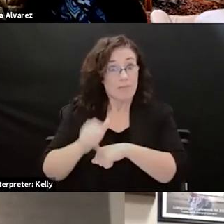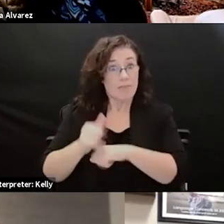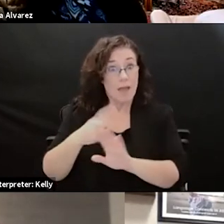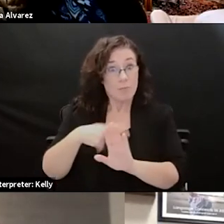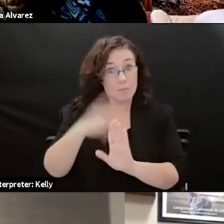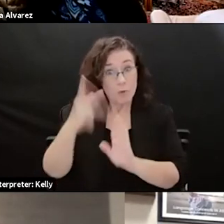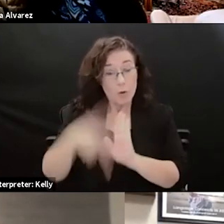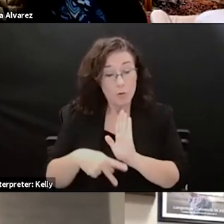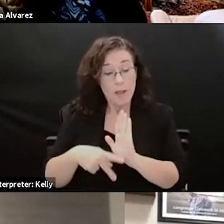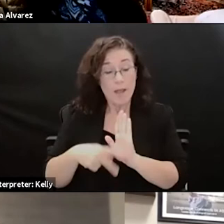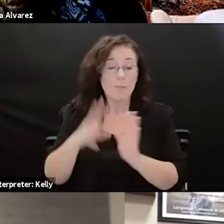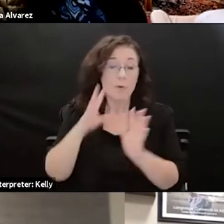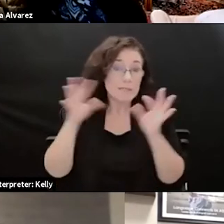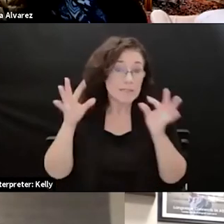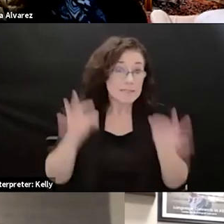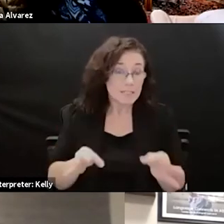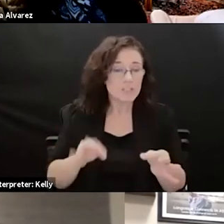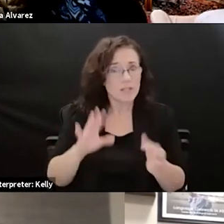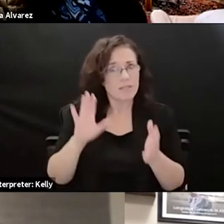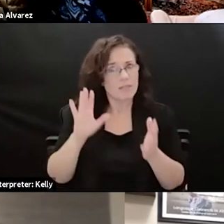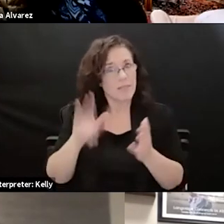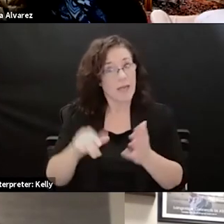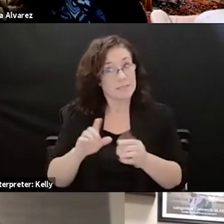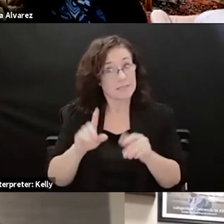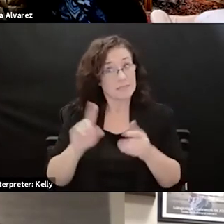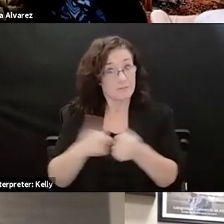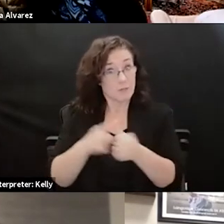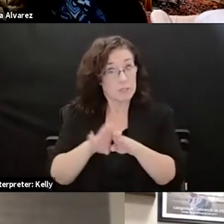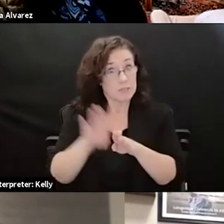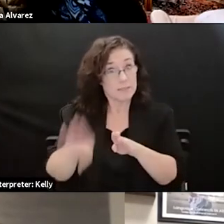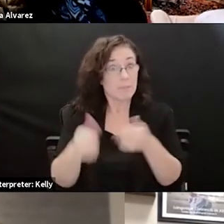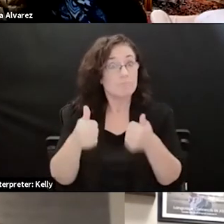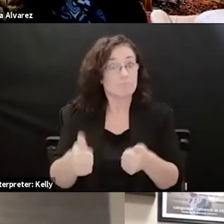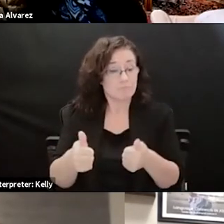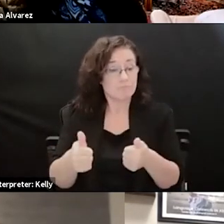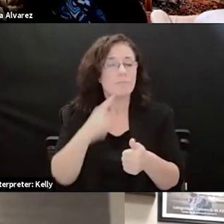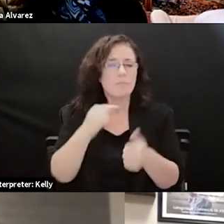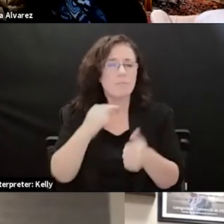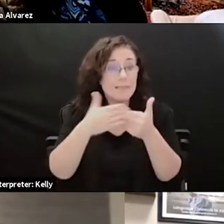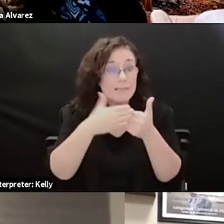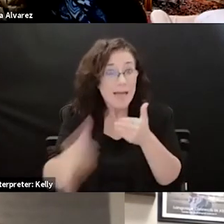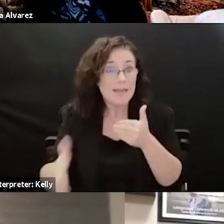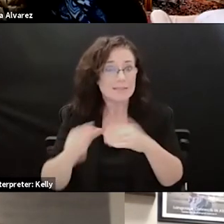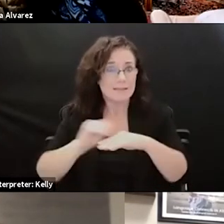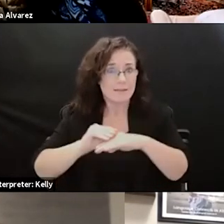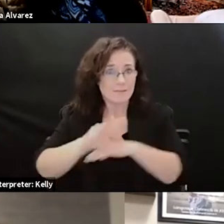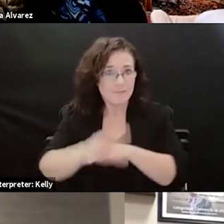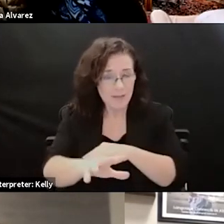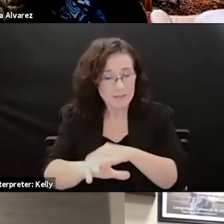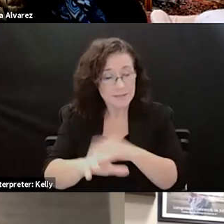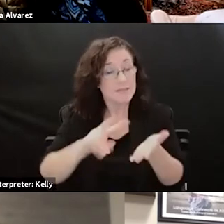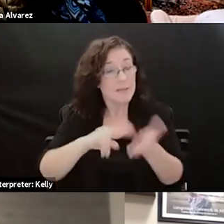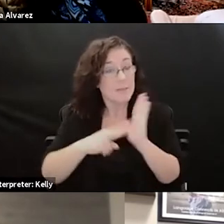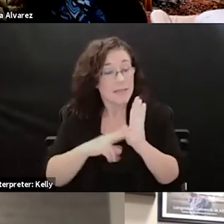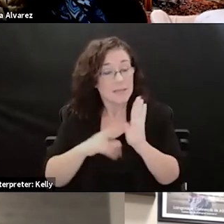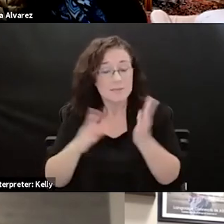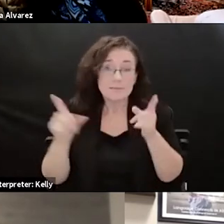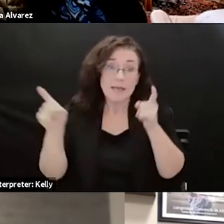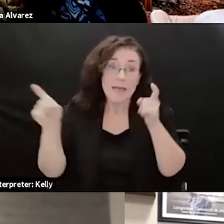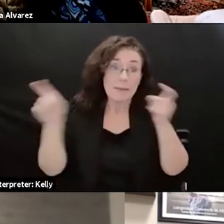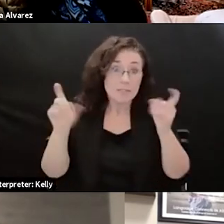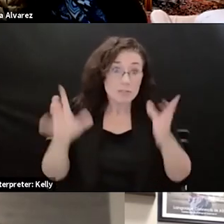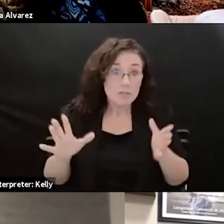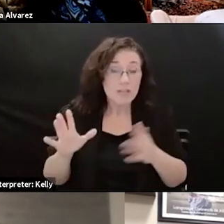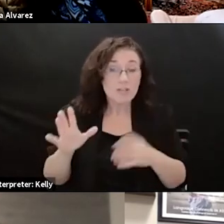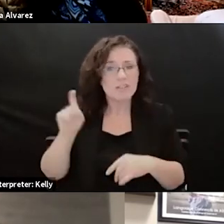lasting impact it is proven that representation in the classroom matters administrators must be held accountable for hiring teachers